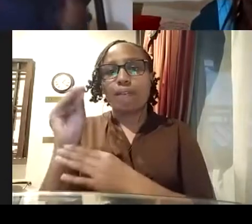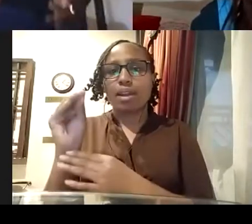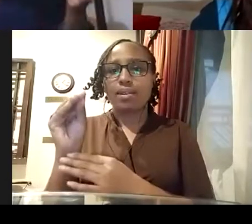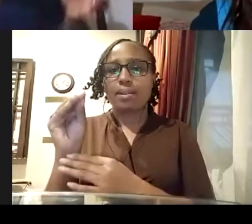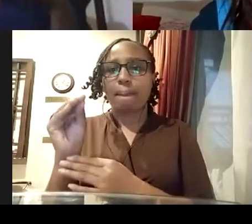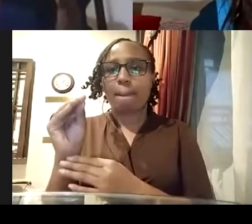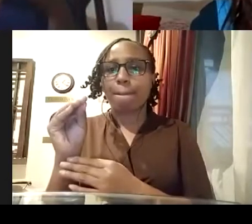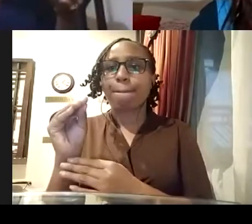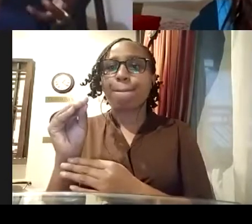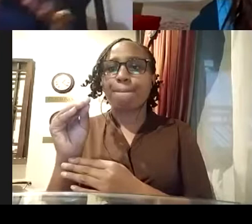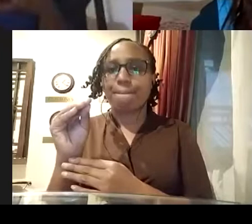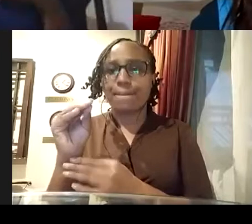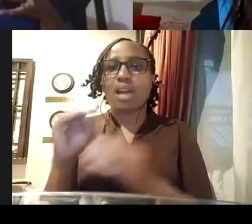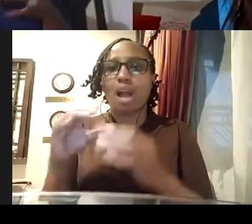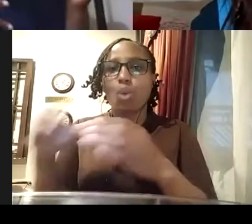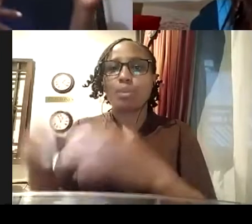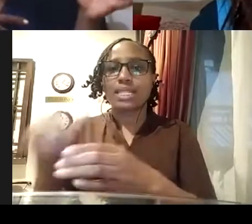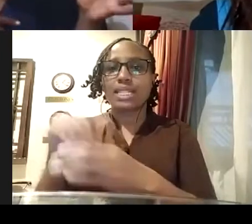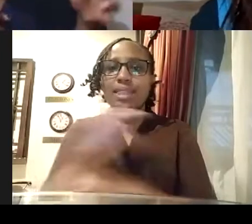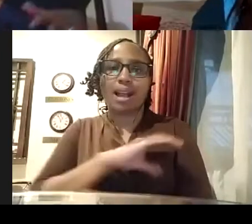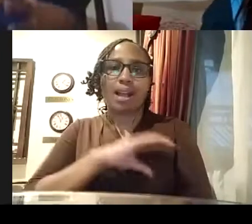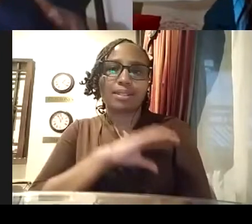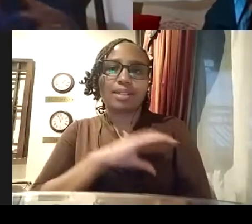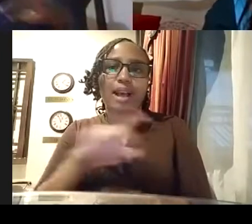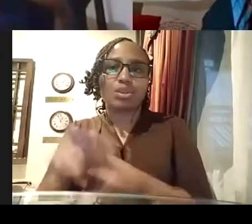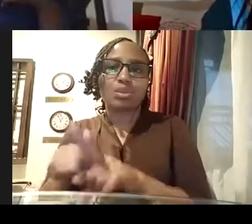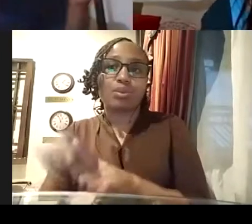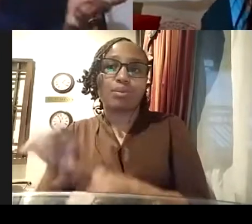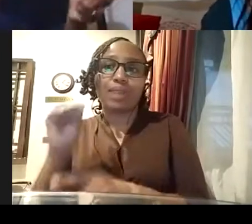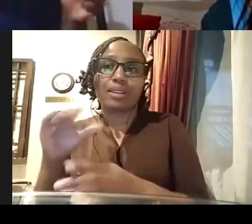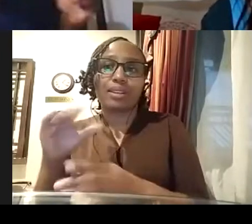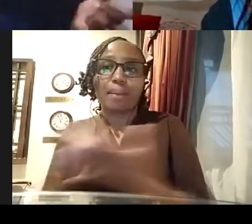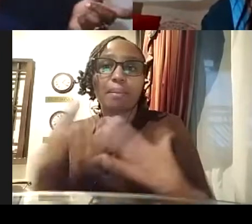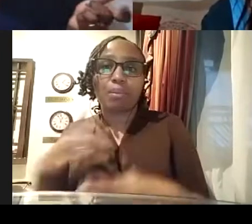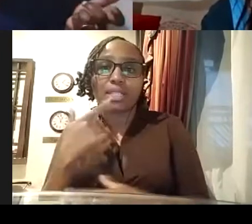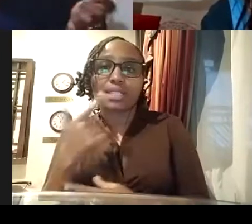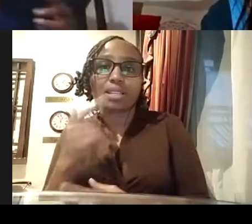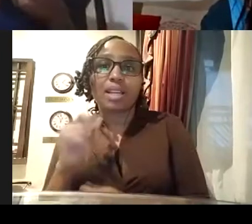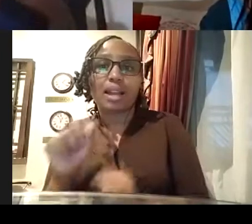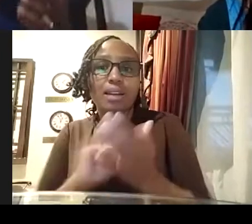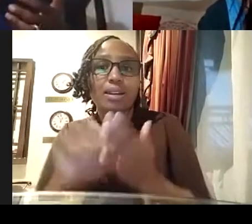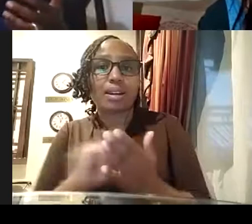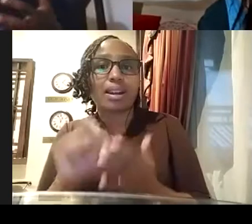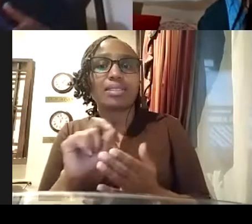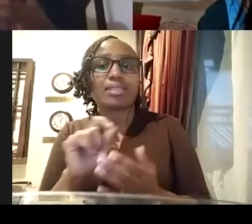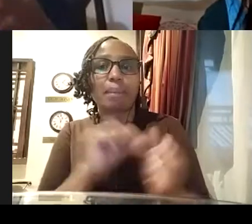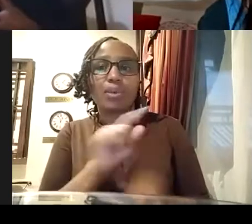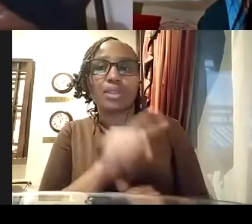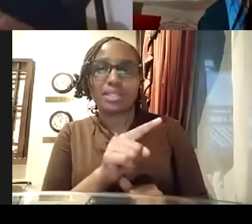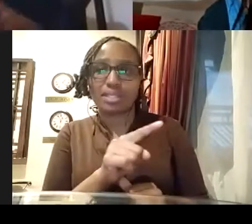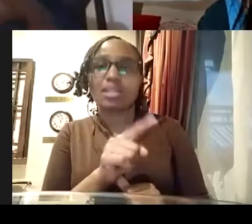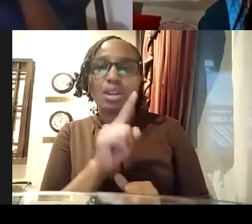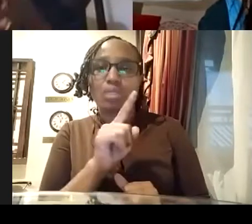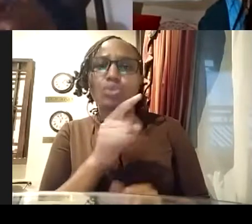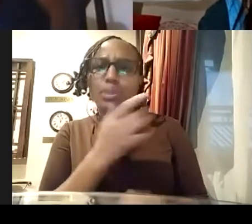such community in the characters, and to find that people are just like, okay, because you've done this, now I can write about this thing that I think was really, really difficult, and I know that it's going to be hard, but it's been